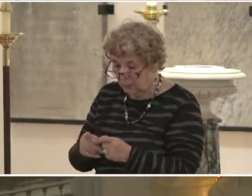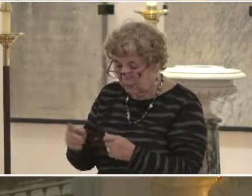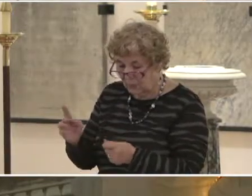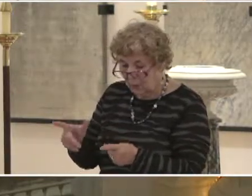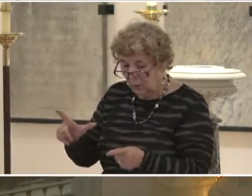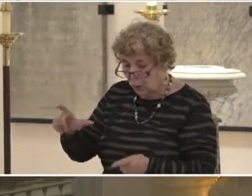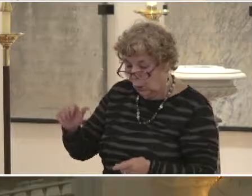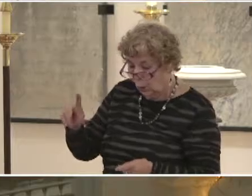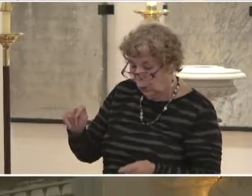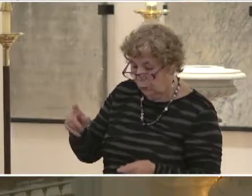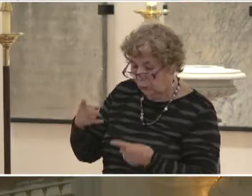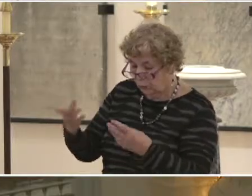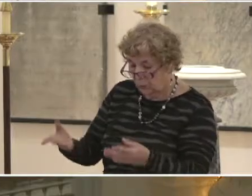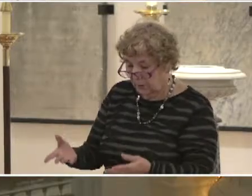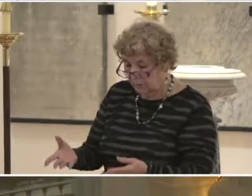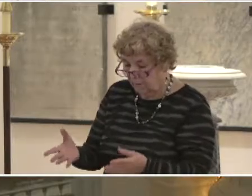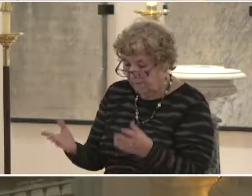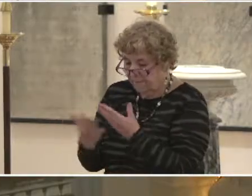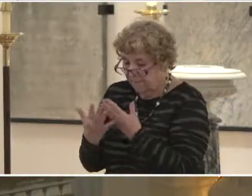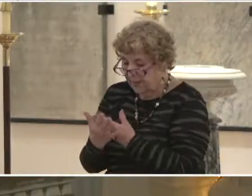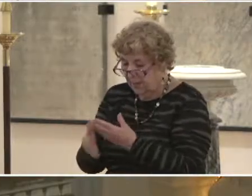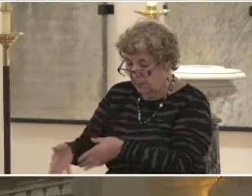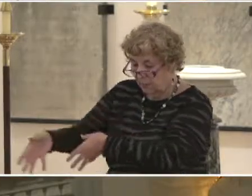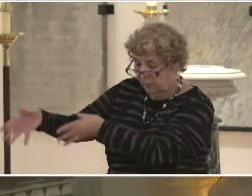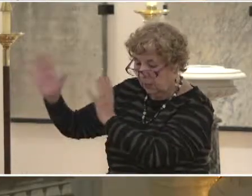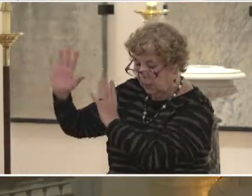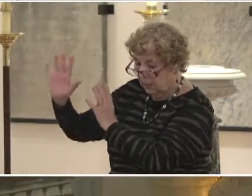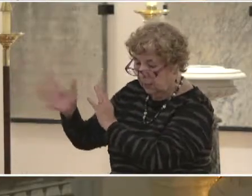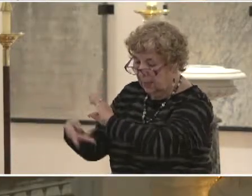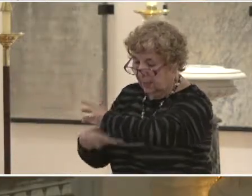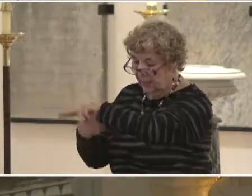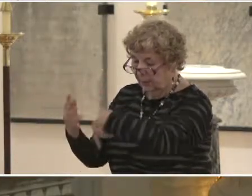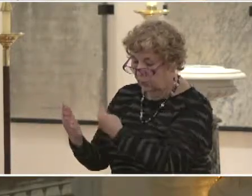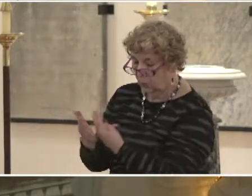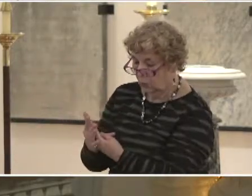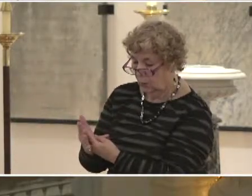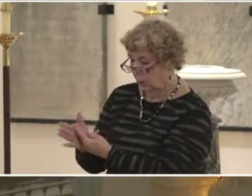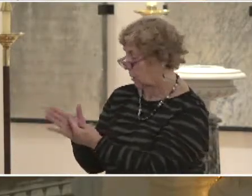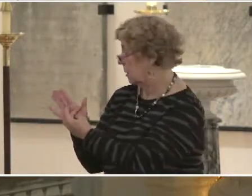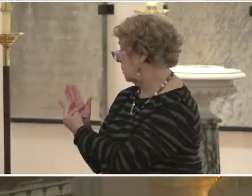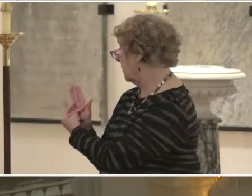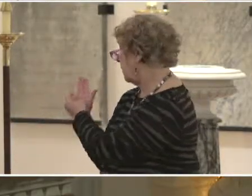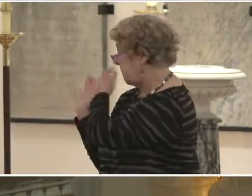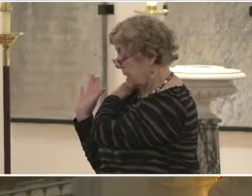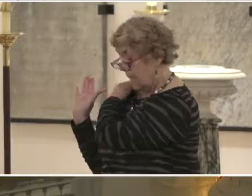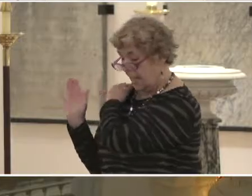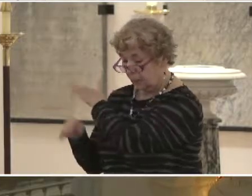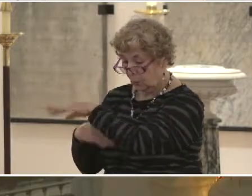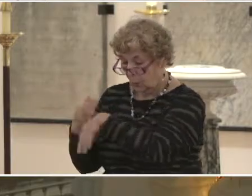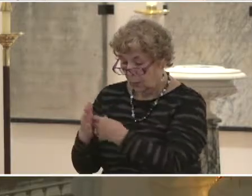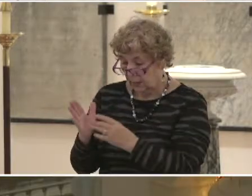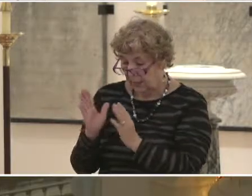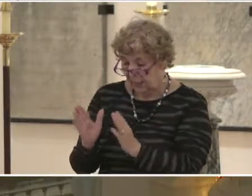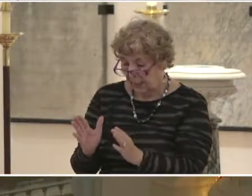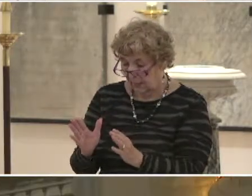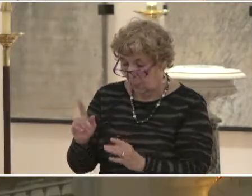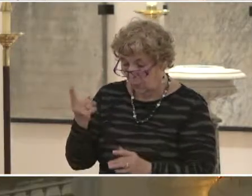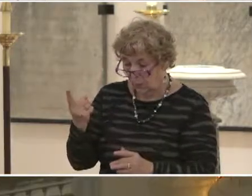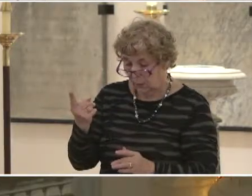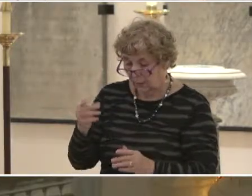of abandonment, or can linger as a long struggle to hold on to God. Like